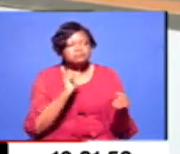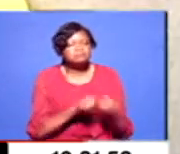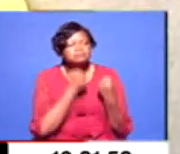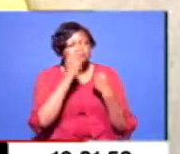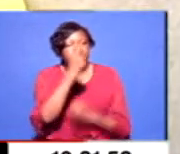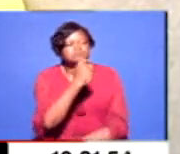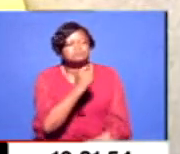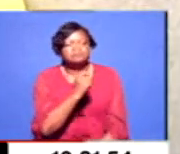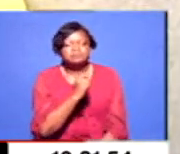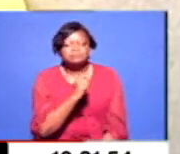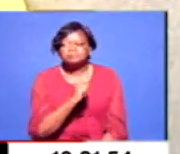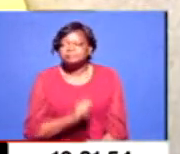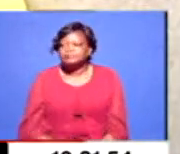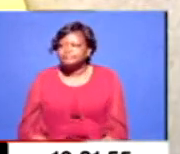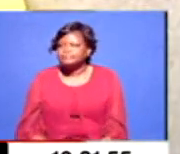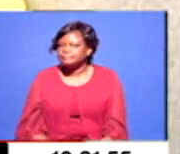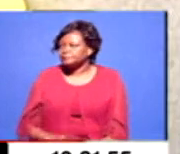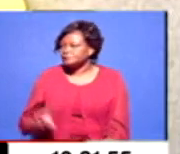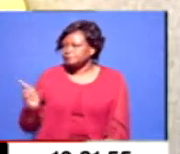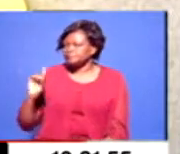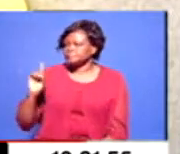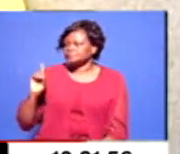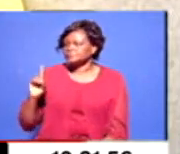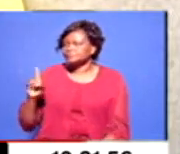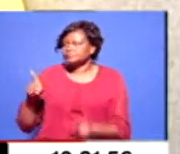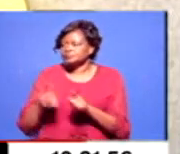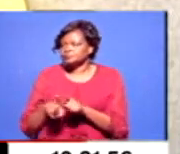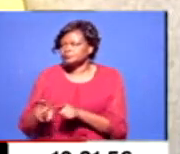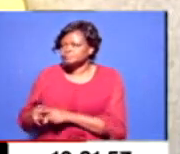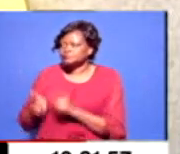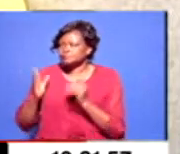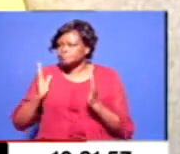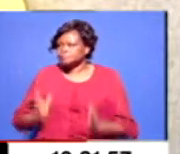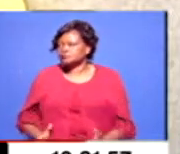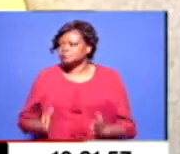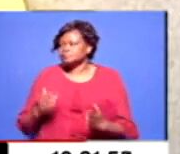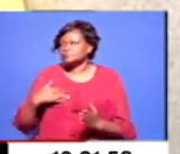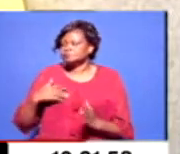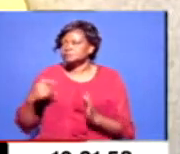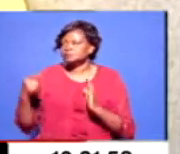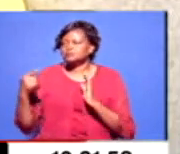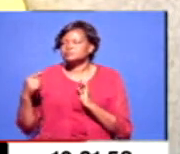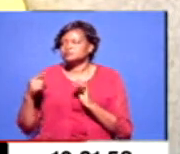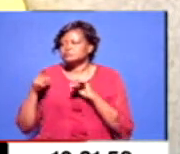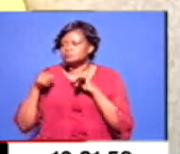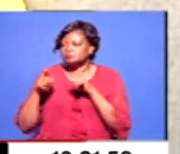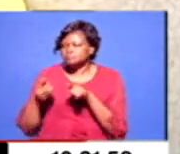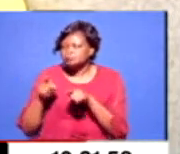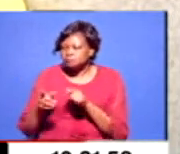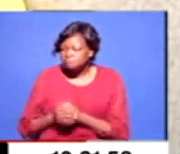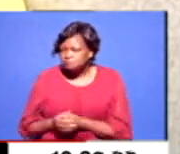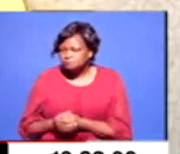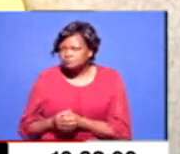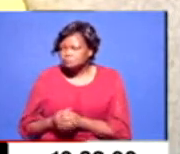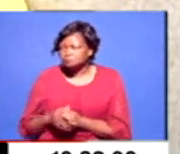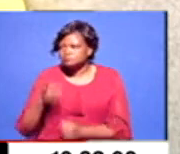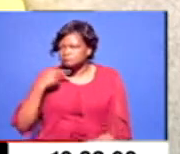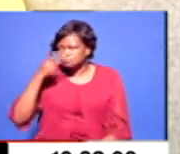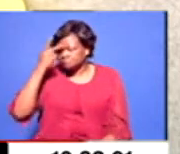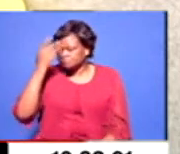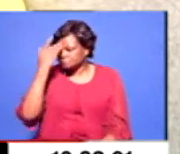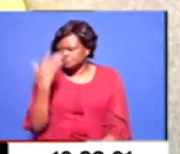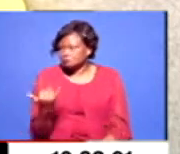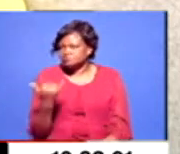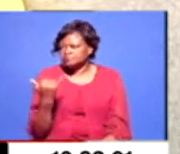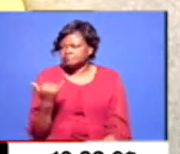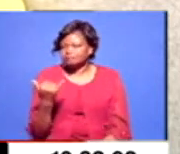It's not happening in the country. And personally, I would point fingers at the parents, because parents have failed big